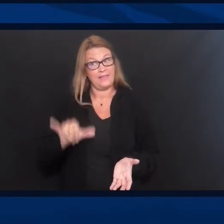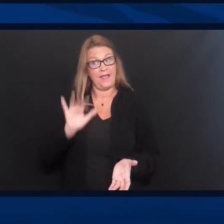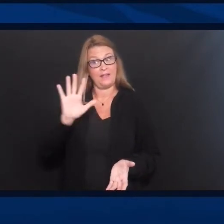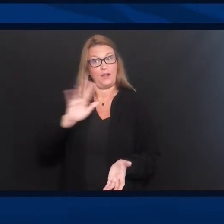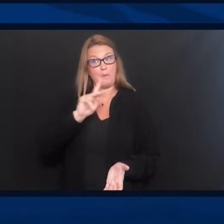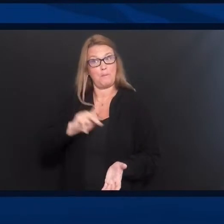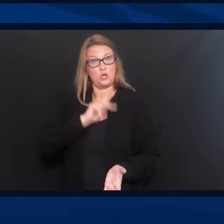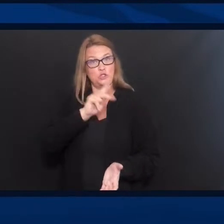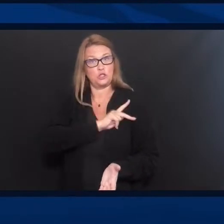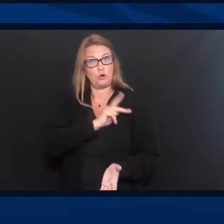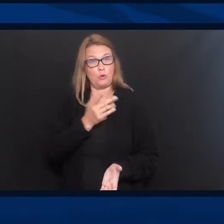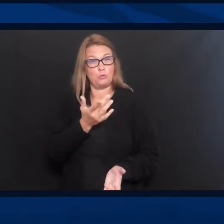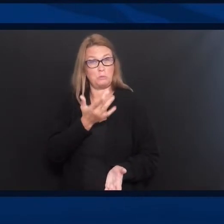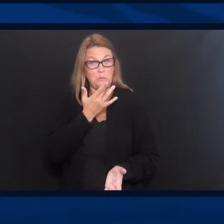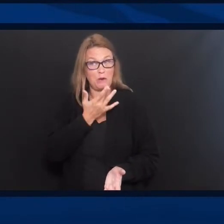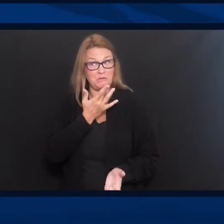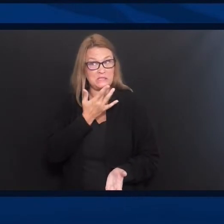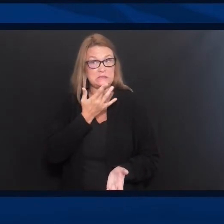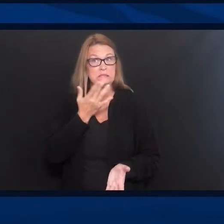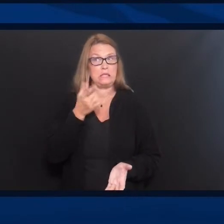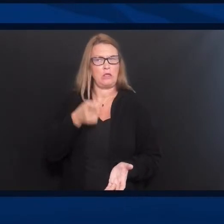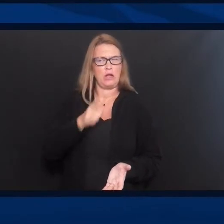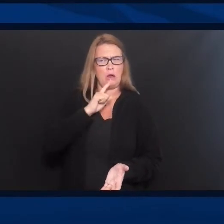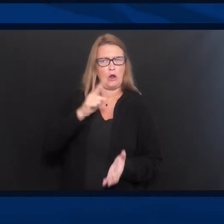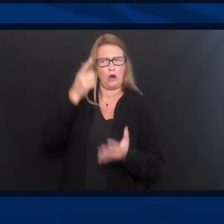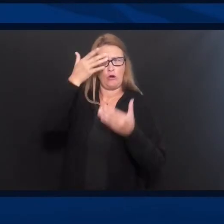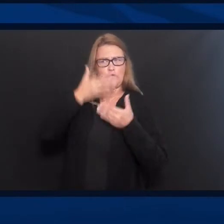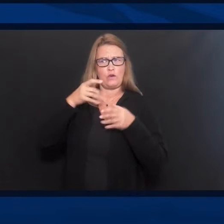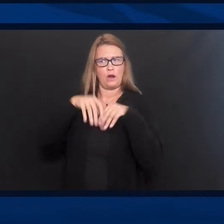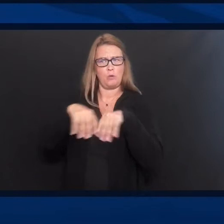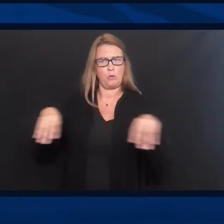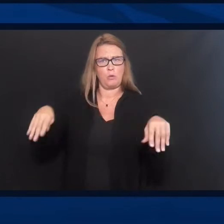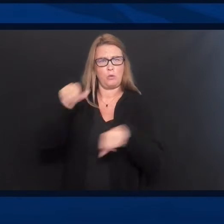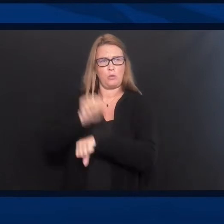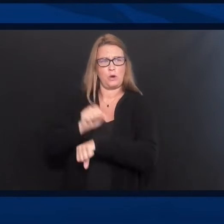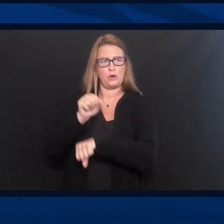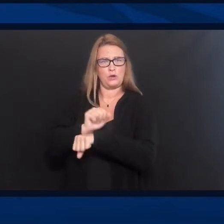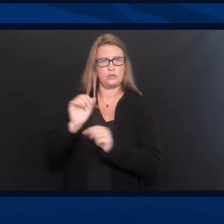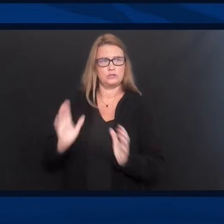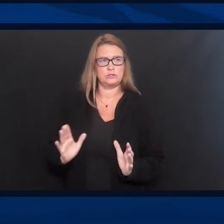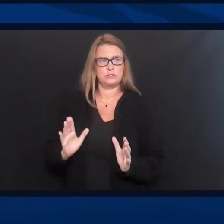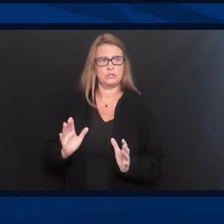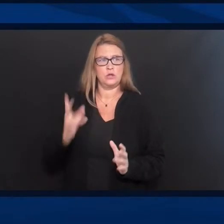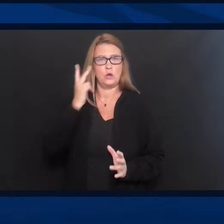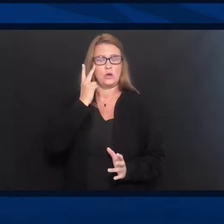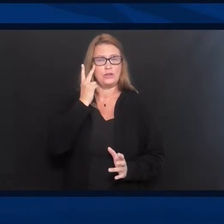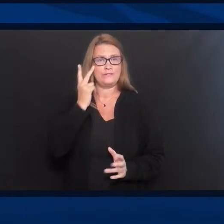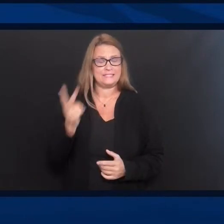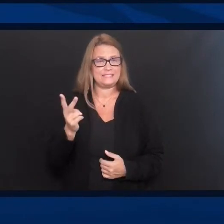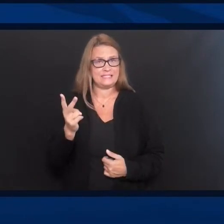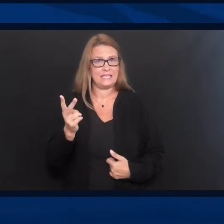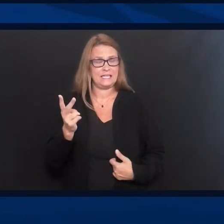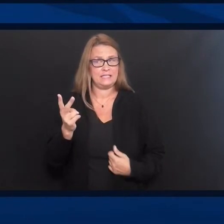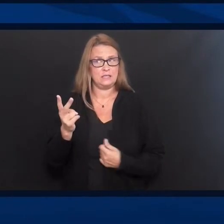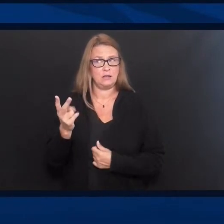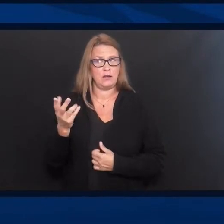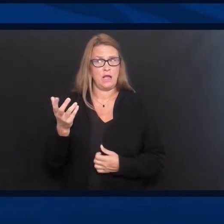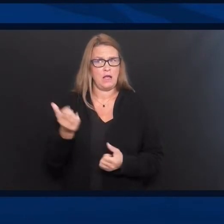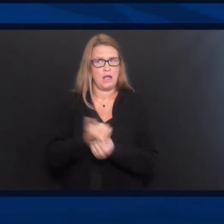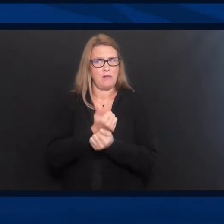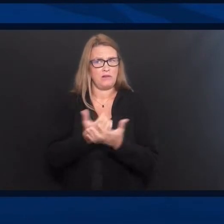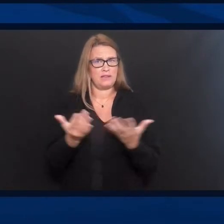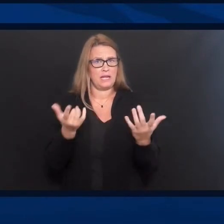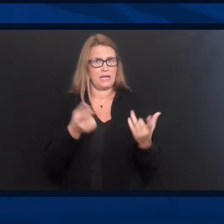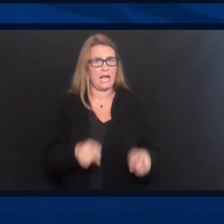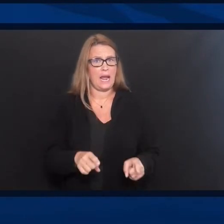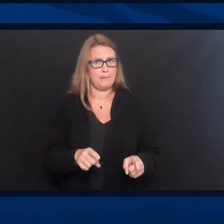these are the folks on the front lines that see the carnage that has developed from this disease. One